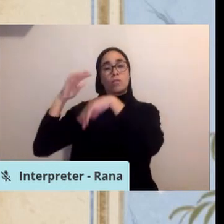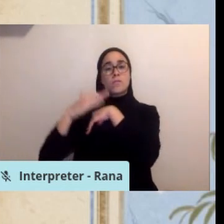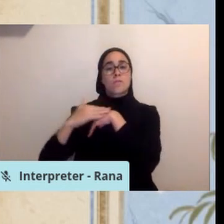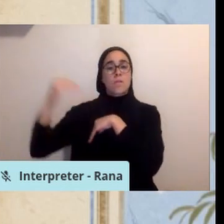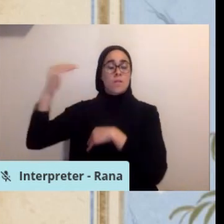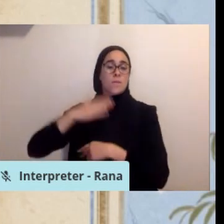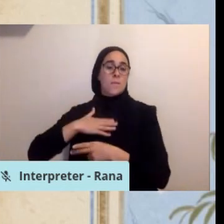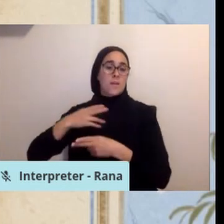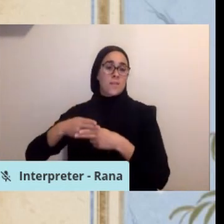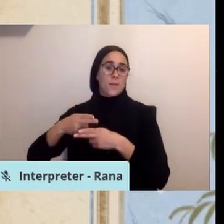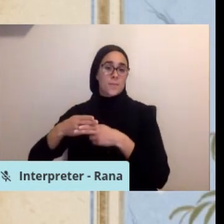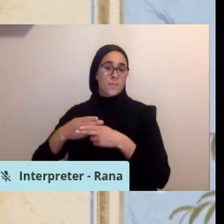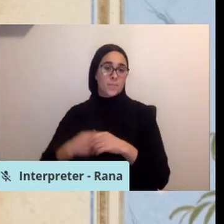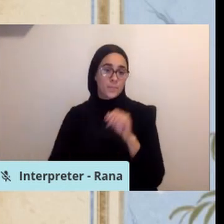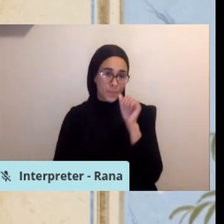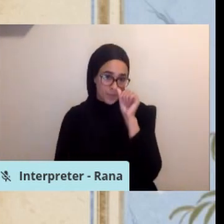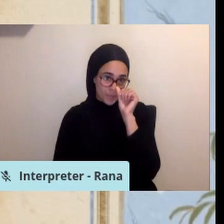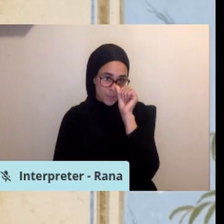The poem,